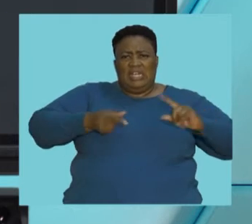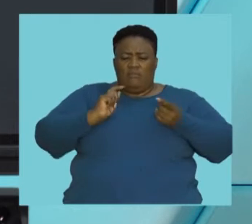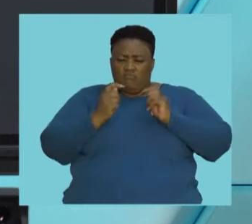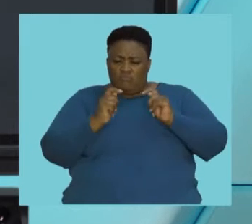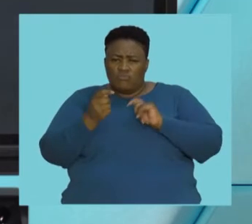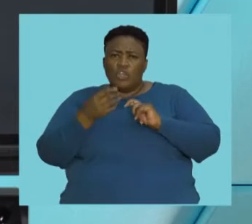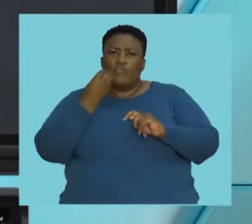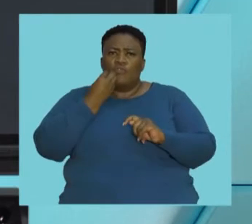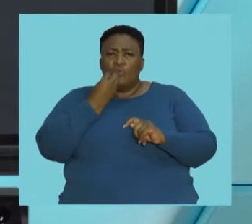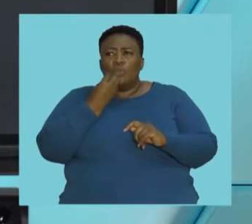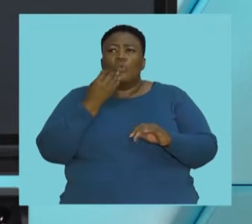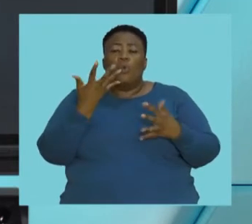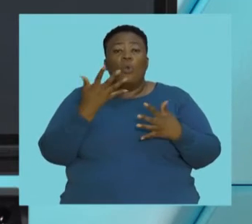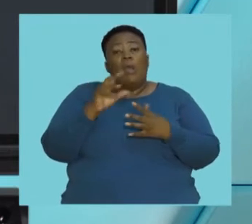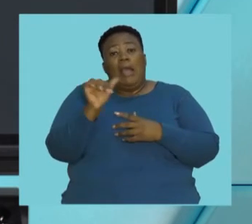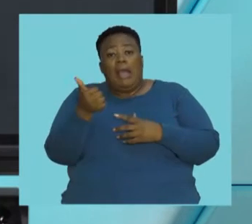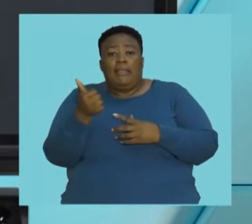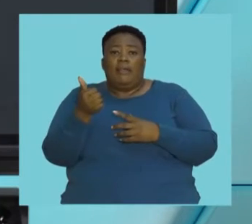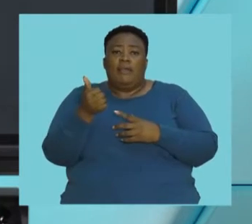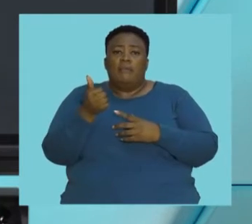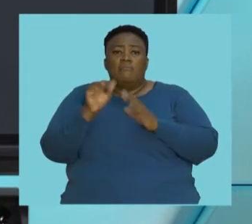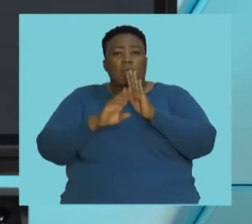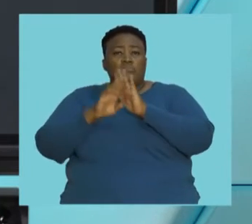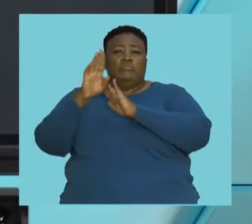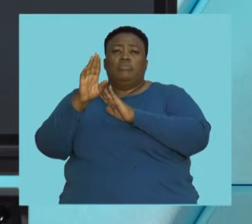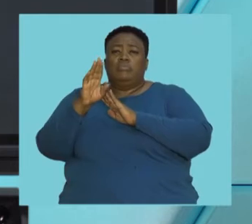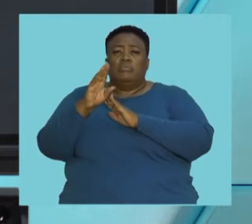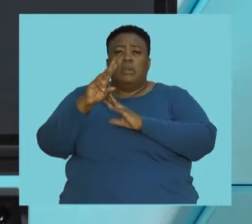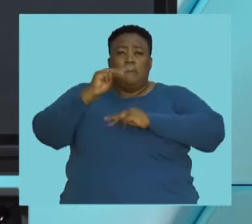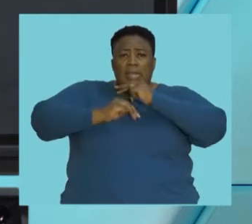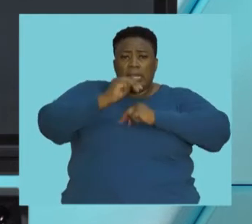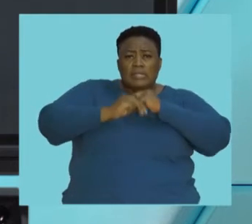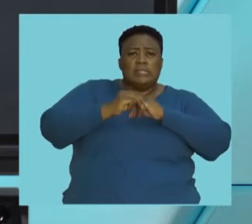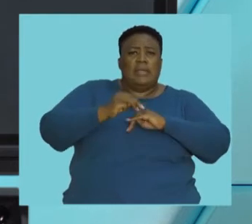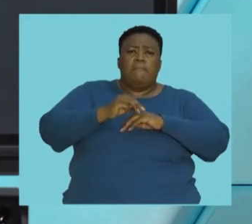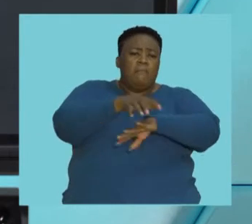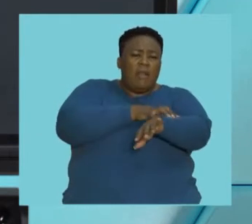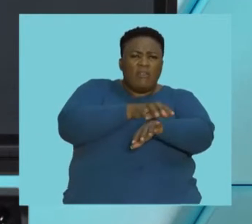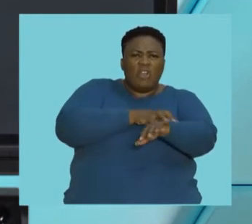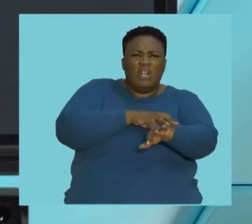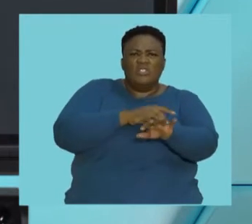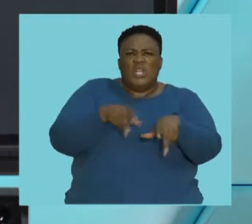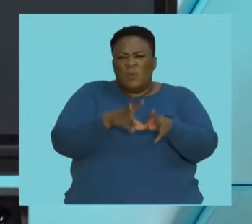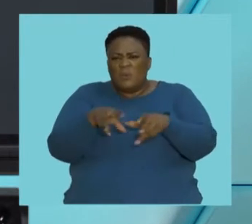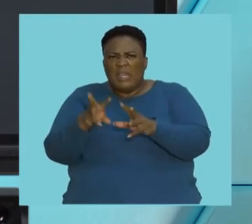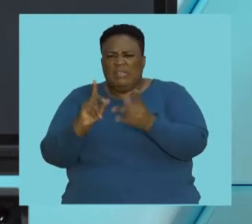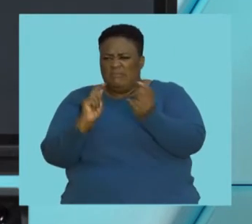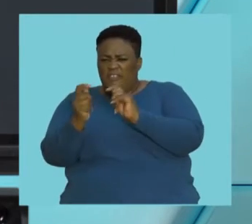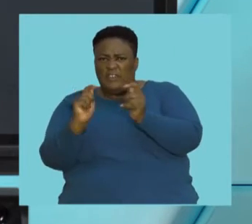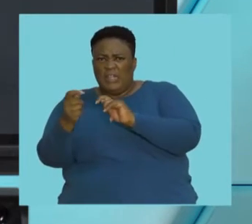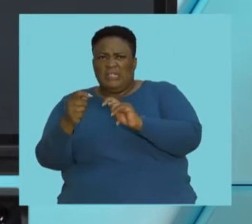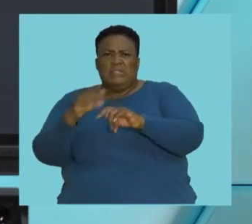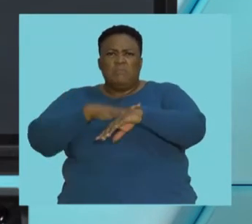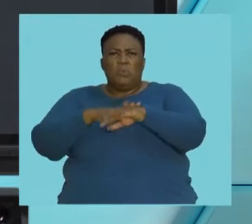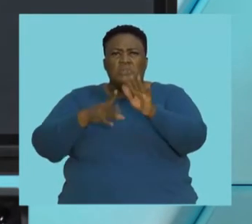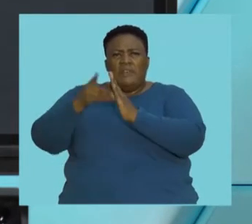more advanced food producing mechanisms in terms of advanced hydroponics, agricultural methods that involve